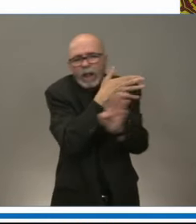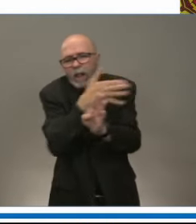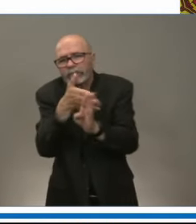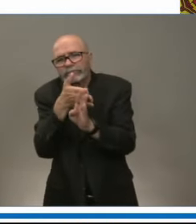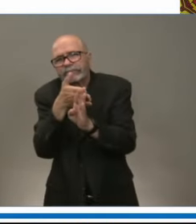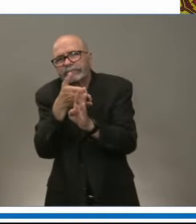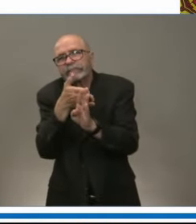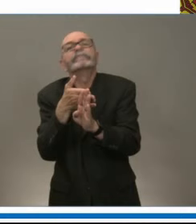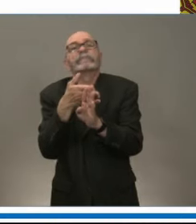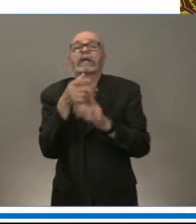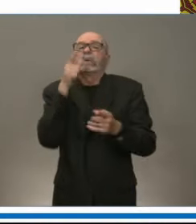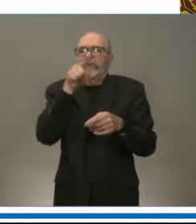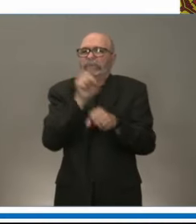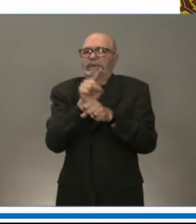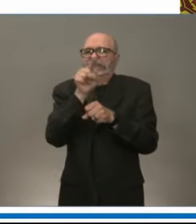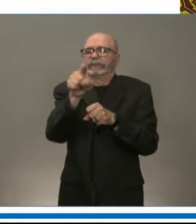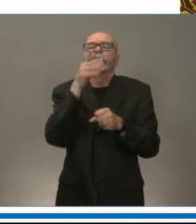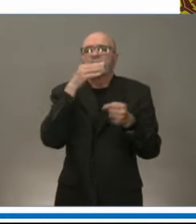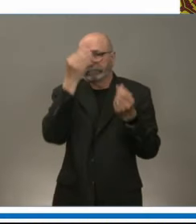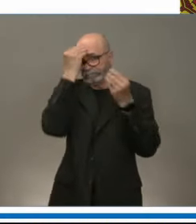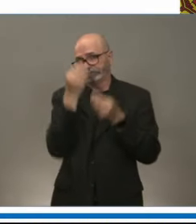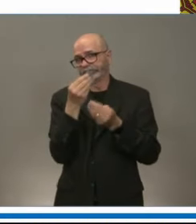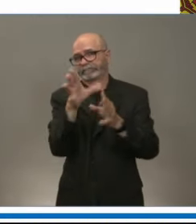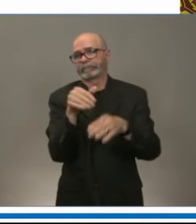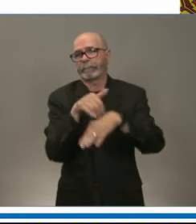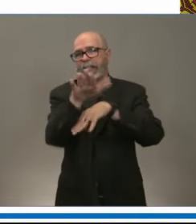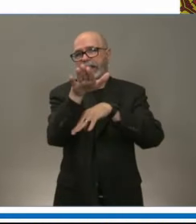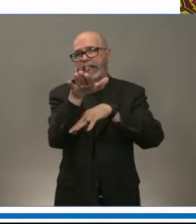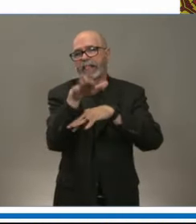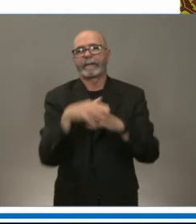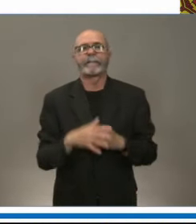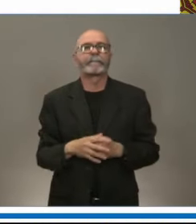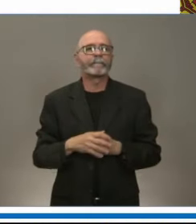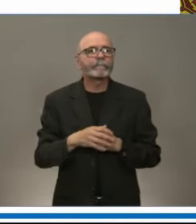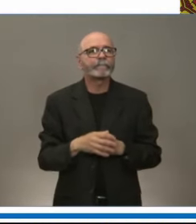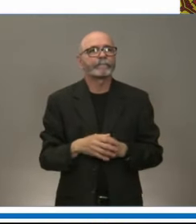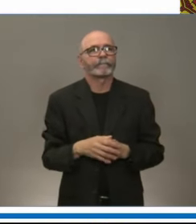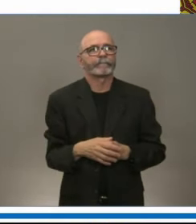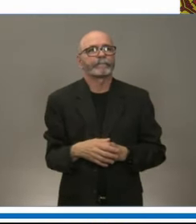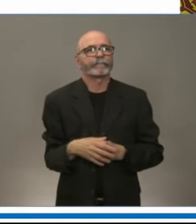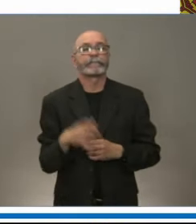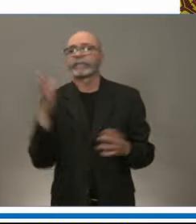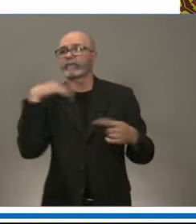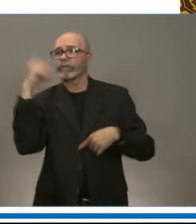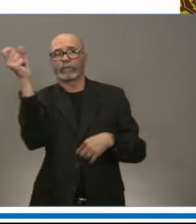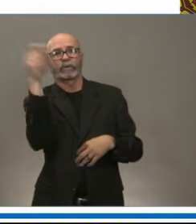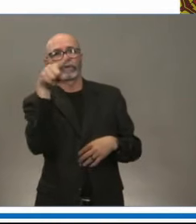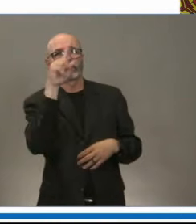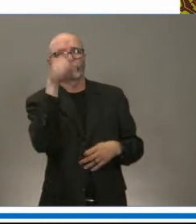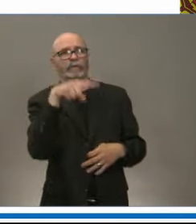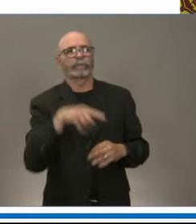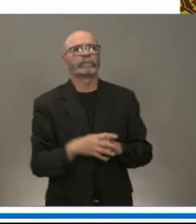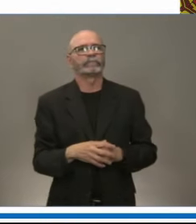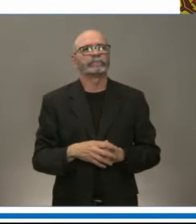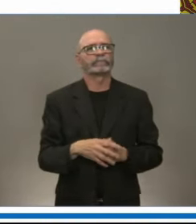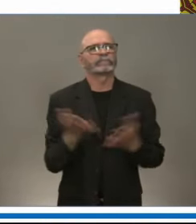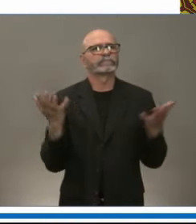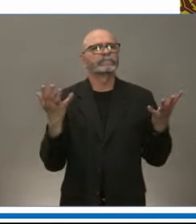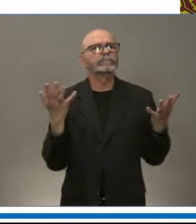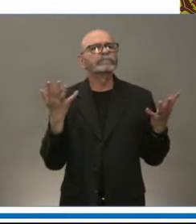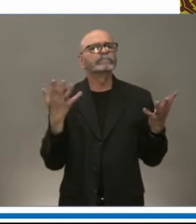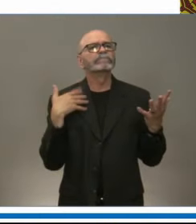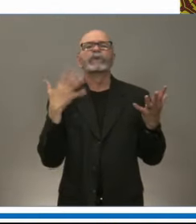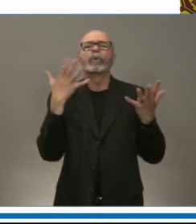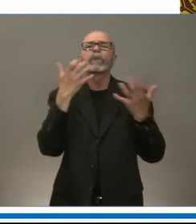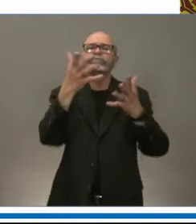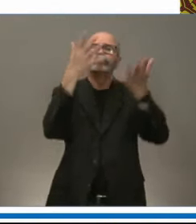follow-up? Yes, I mean, we get reports about stressed out businesses. I'm wondering if you could just, what message do you have for them for the